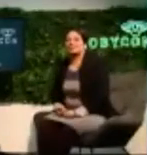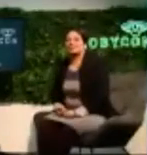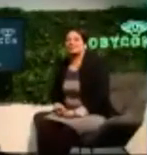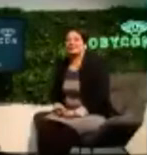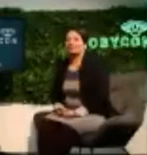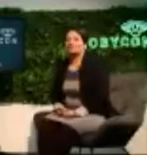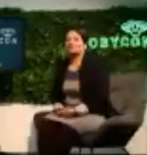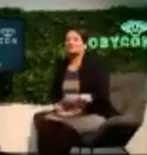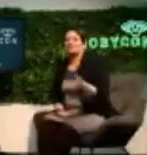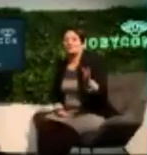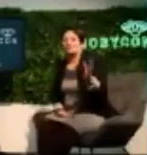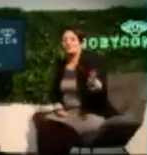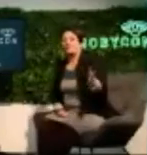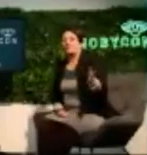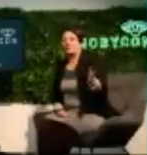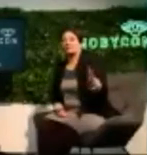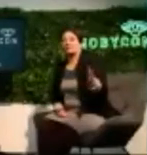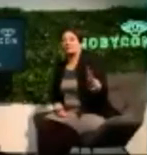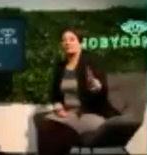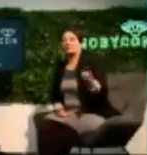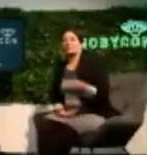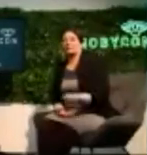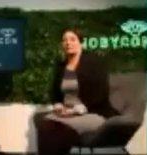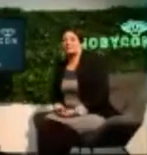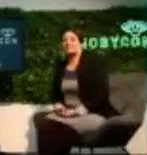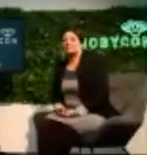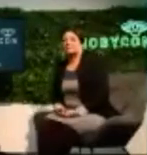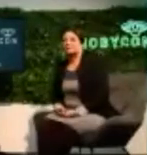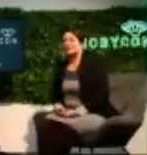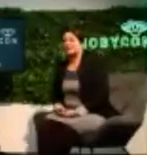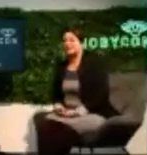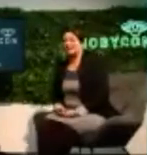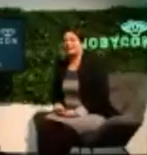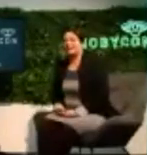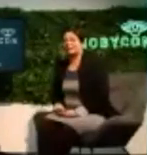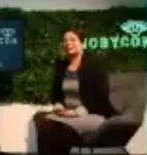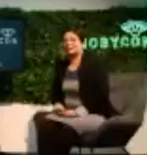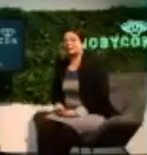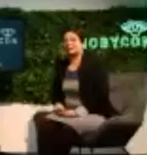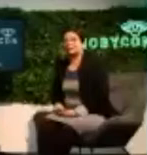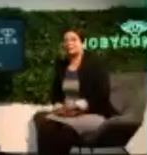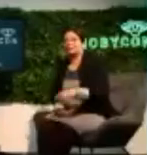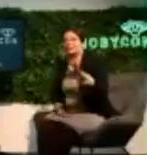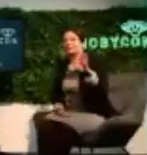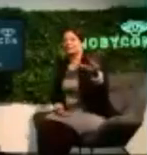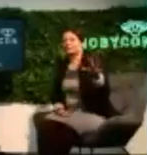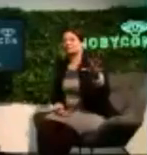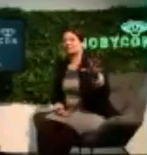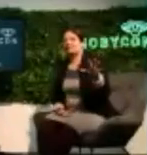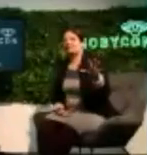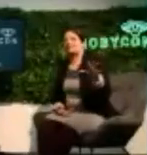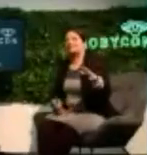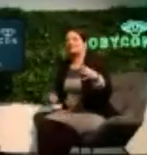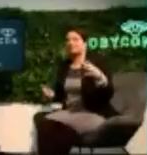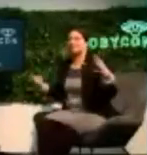we're going to travel now. So we're currently traveling along Princess Beatrixlaan, which when we look at this